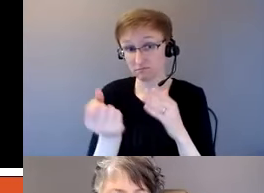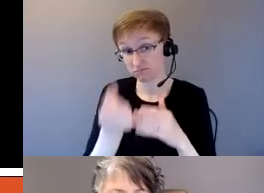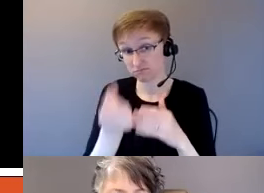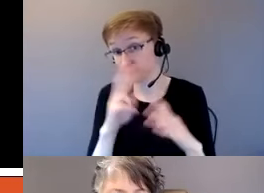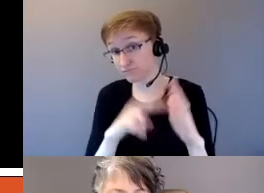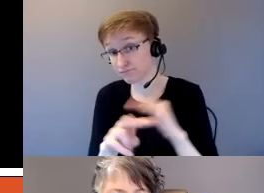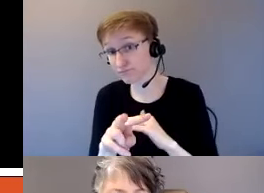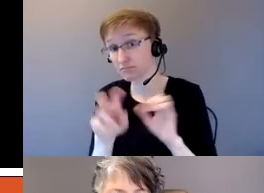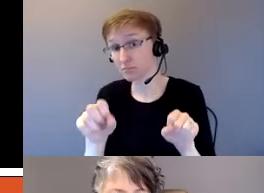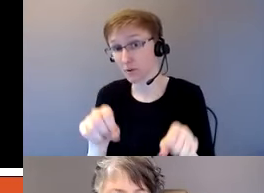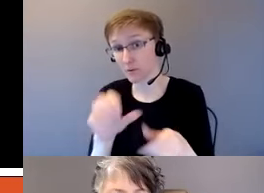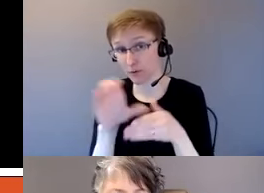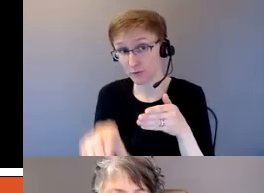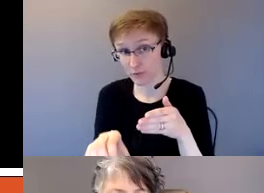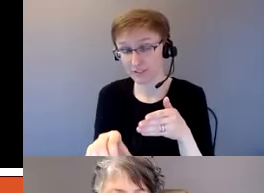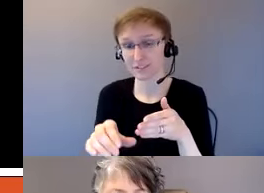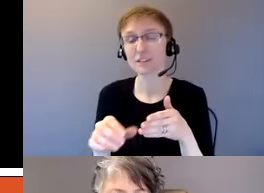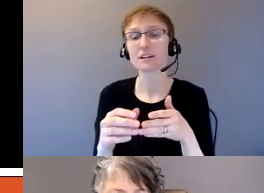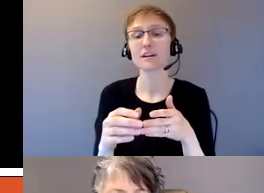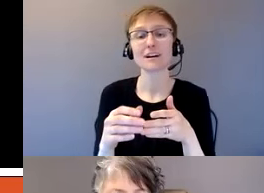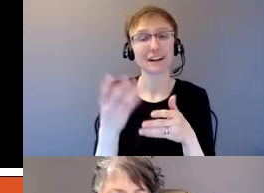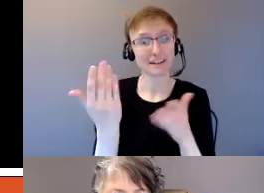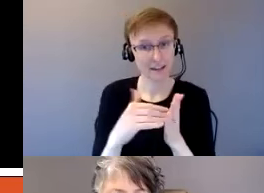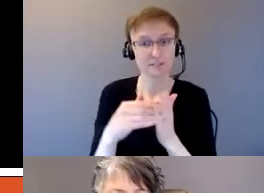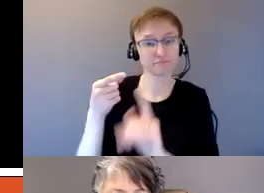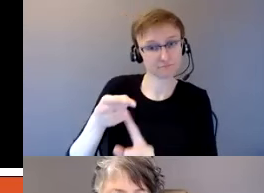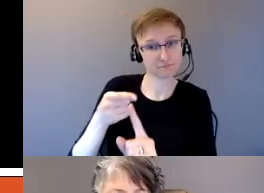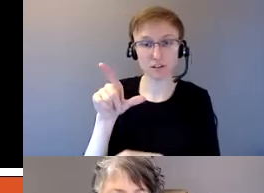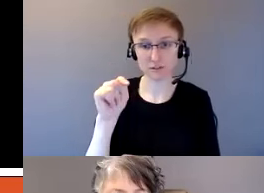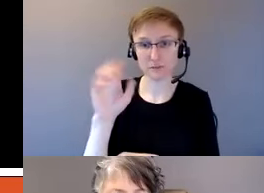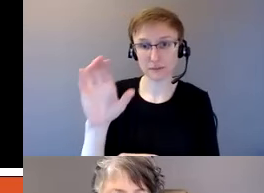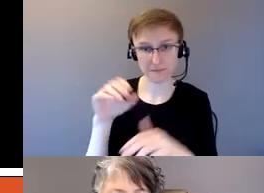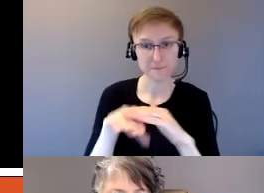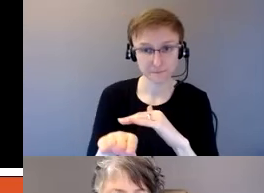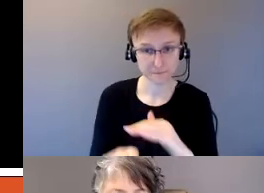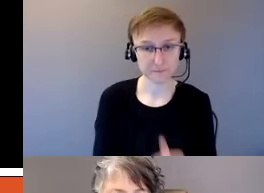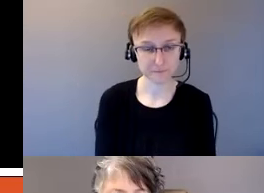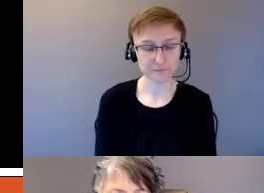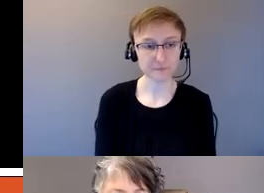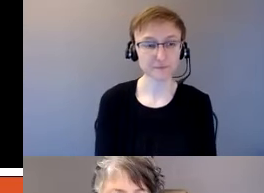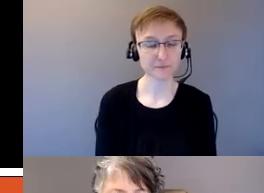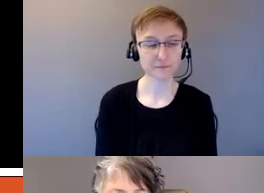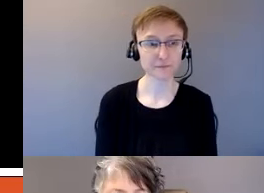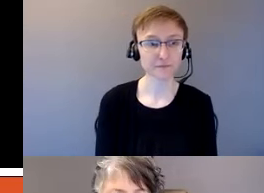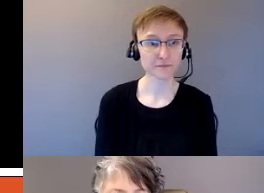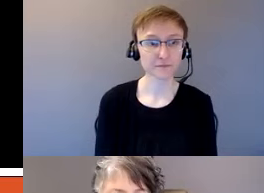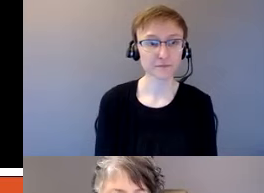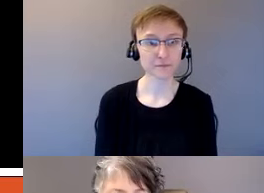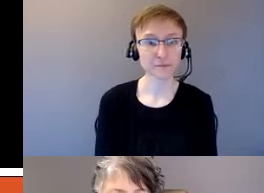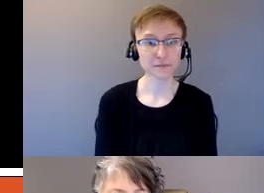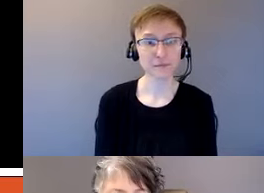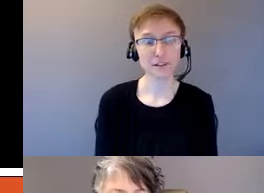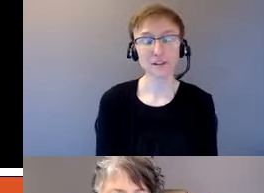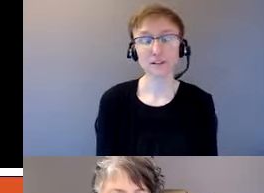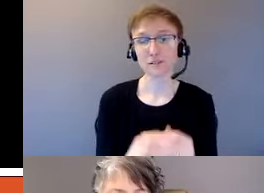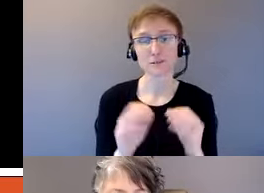admission into a long-term care home? So first, there is there's no formal actual